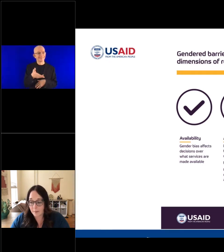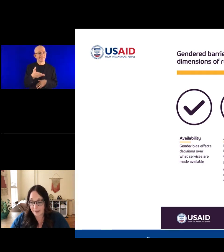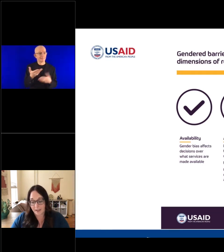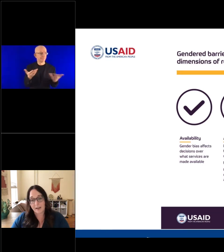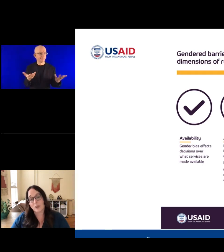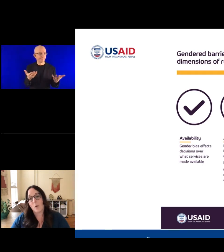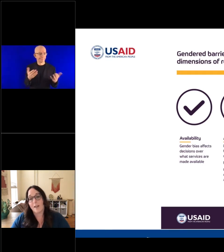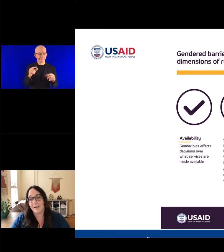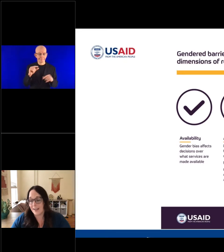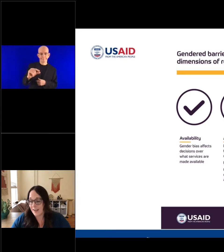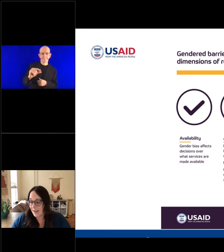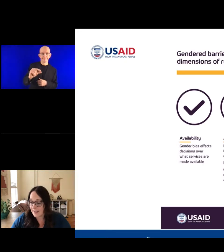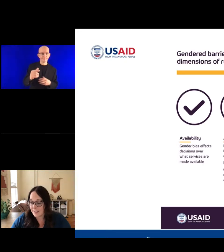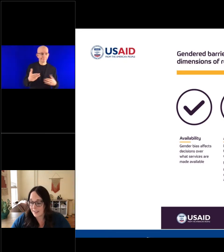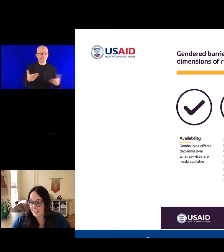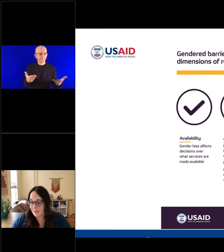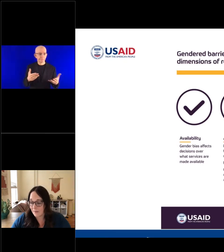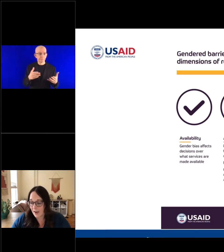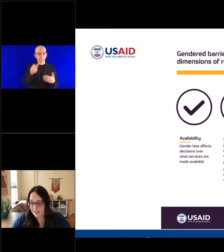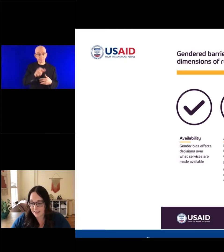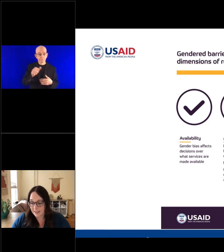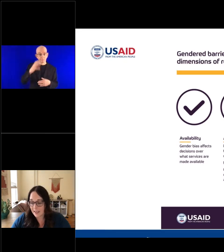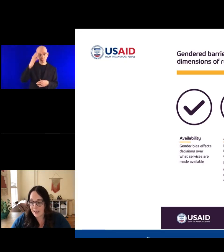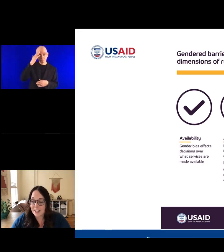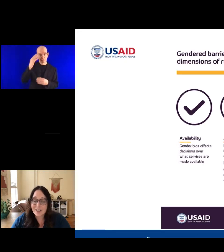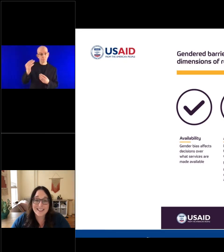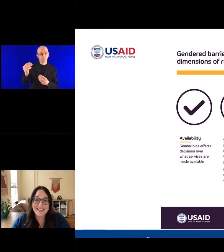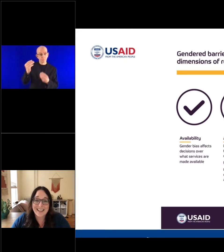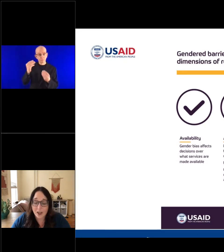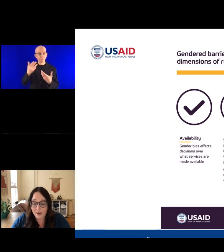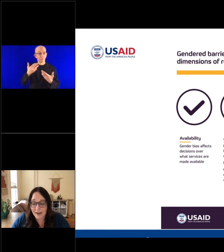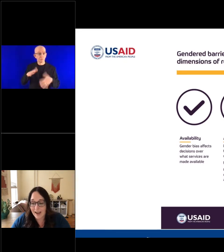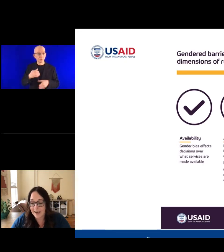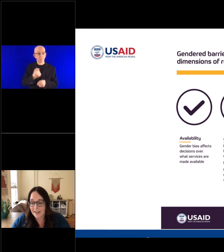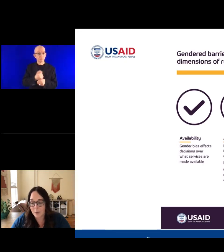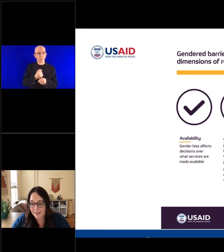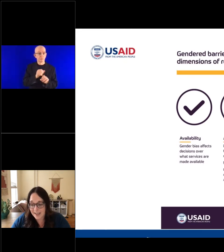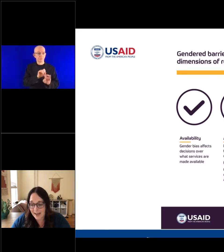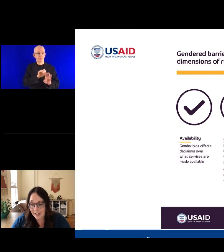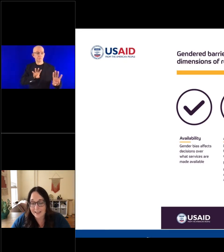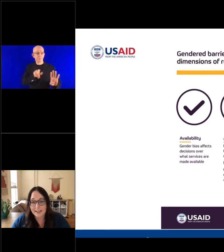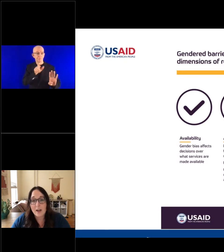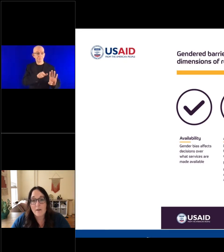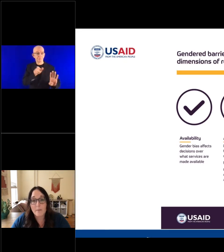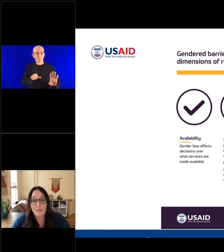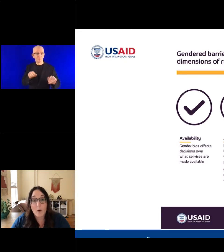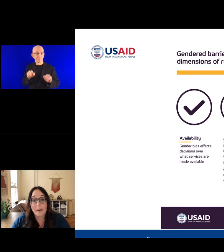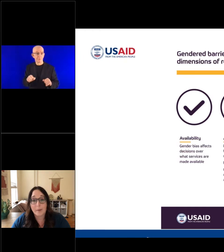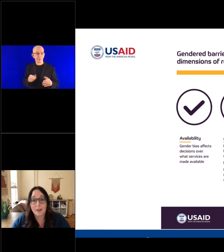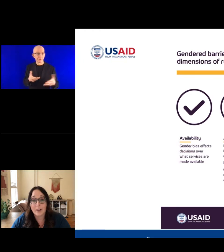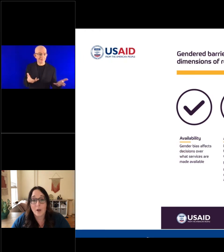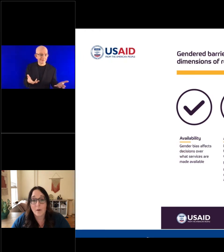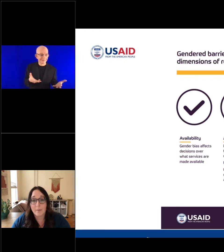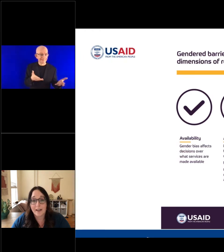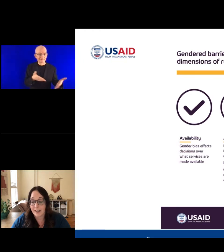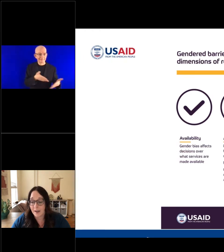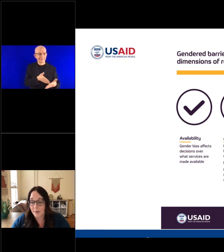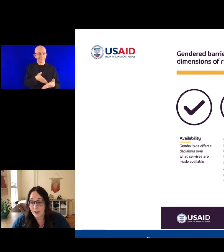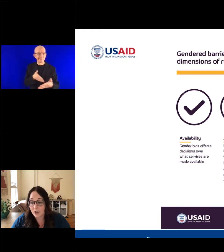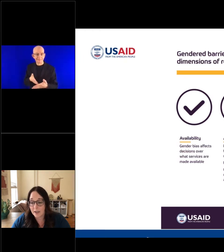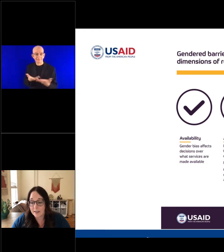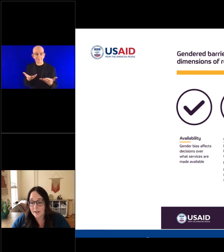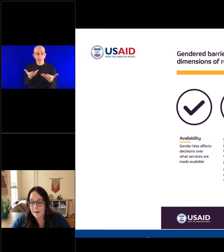of availability to quality assistive devices, such as things like hearing aids, prosthetics, for people in low and